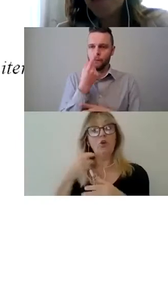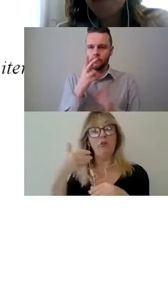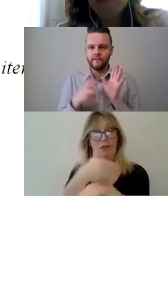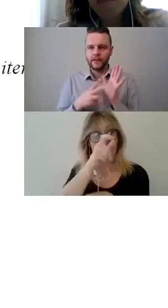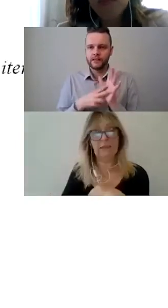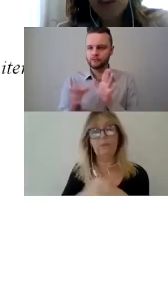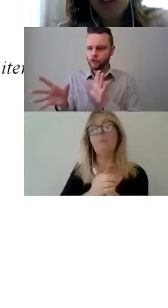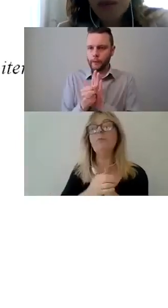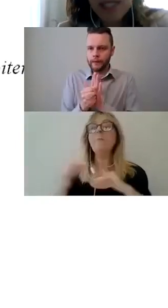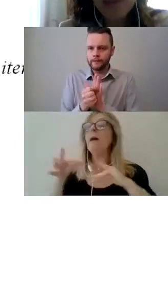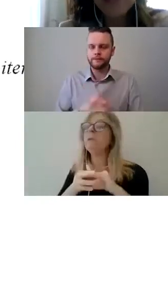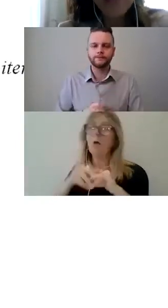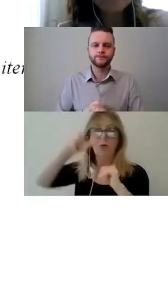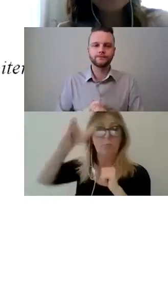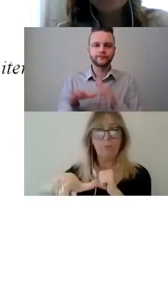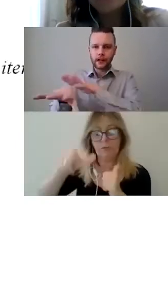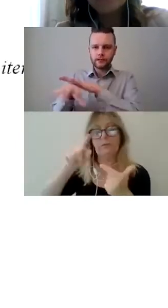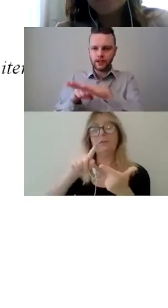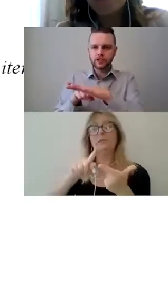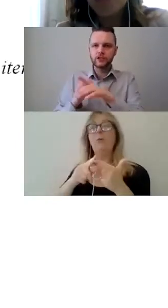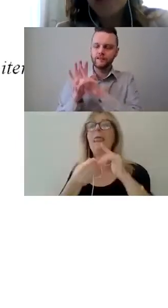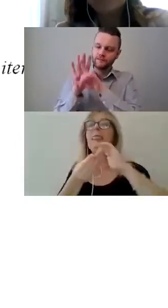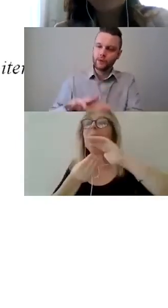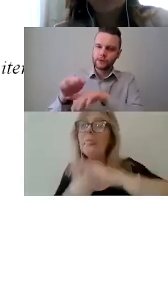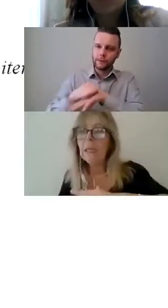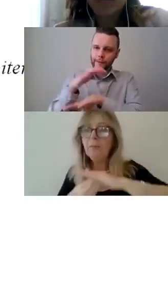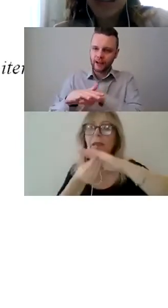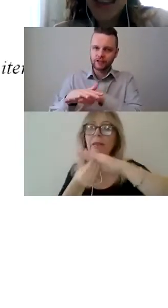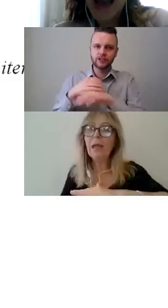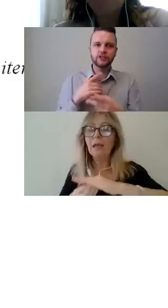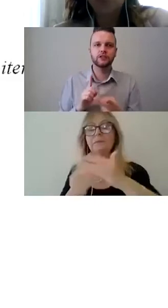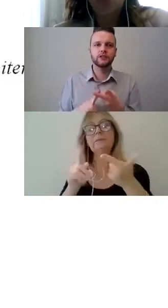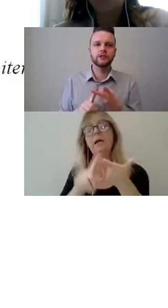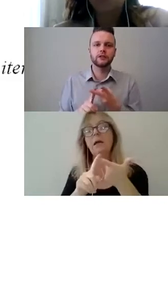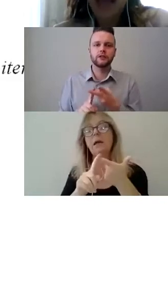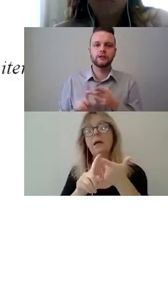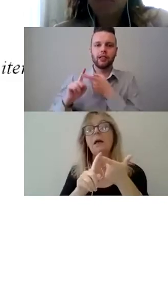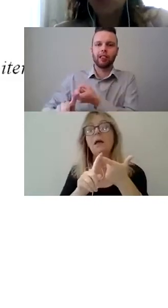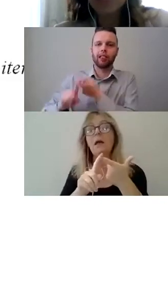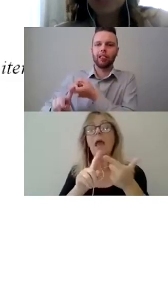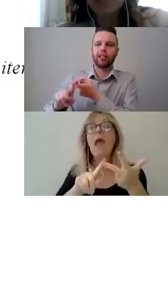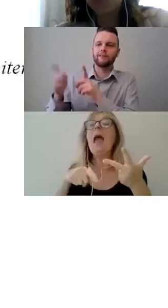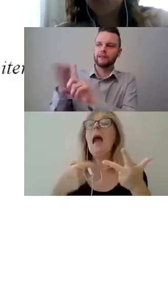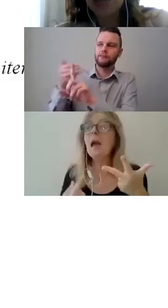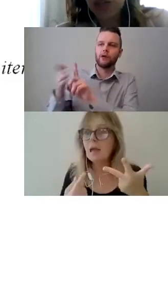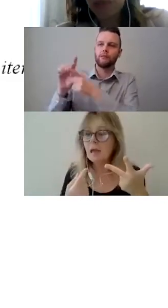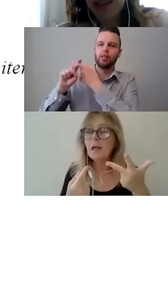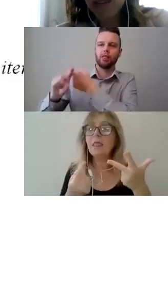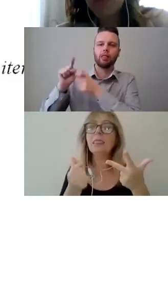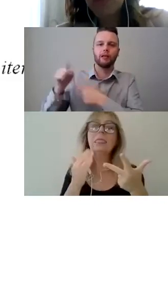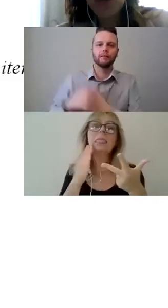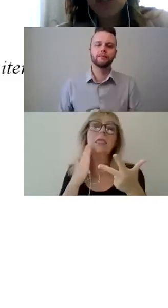recruitment, abduction, forced marriage, other dependency on exploiters. A